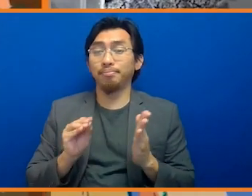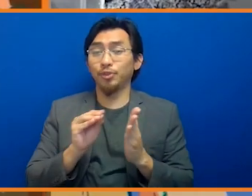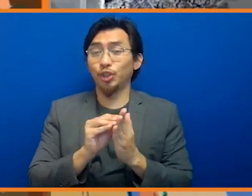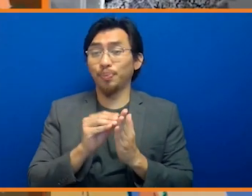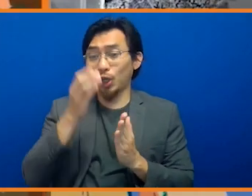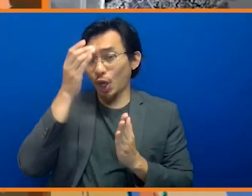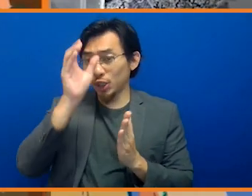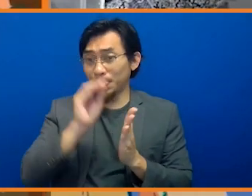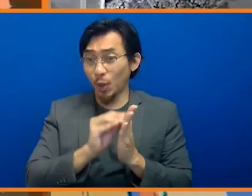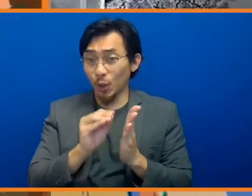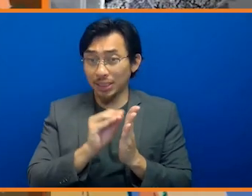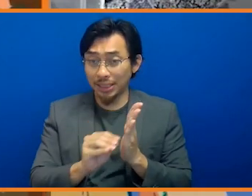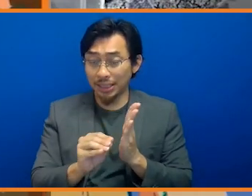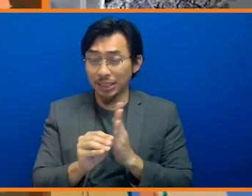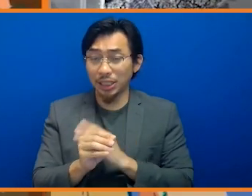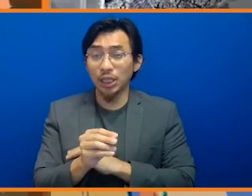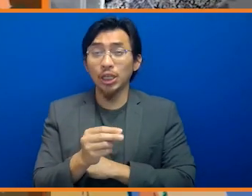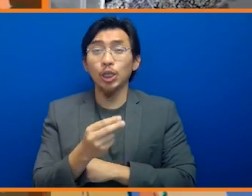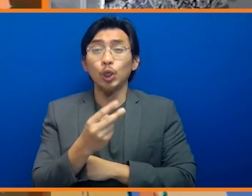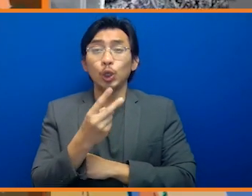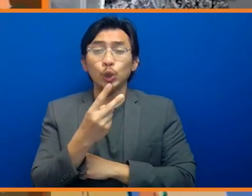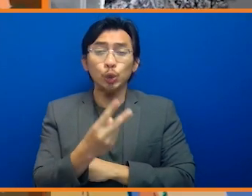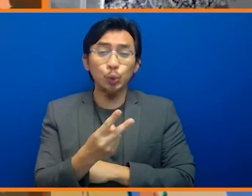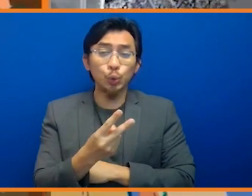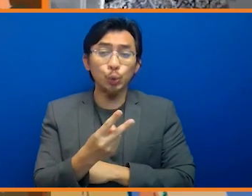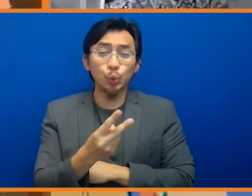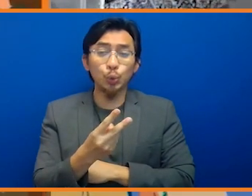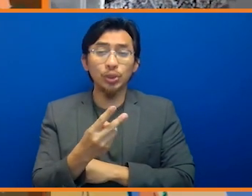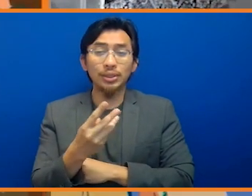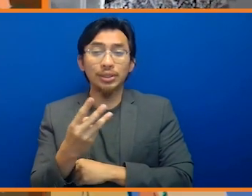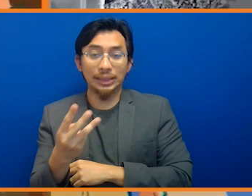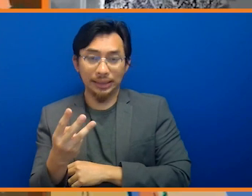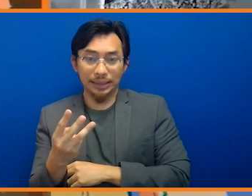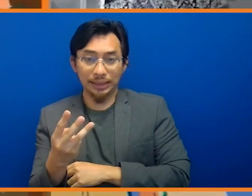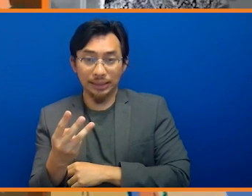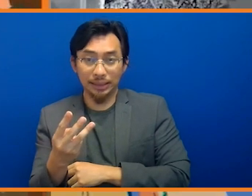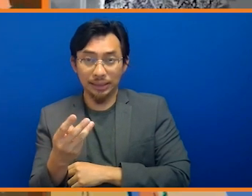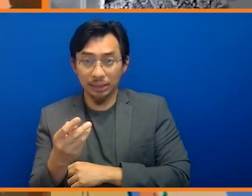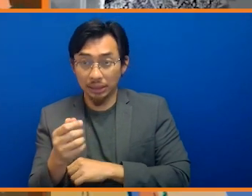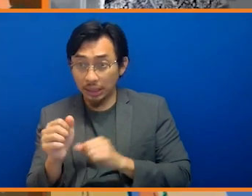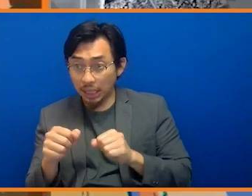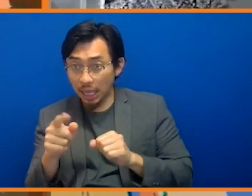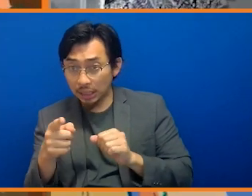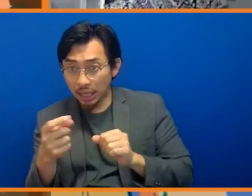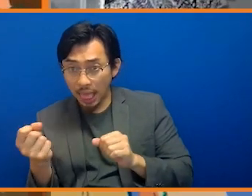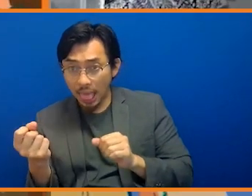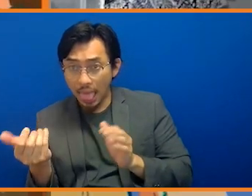note by 23rd. Can you see it back again, the schedule?